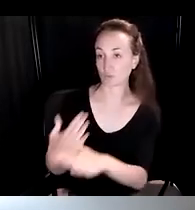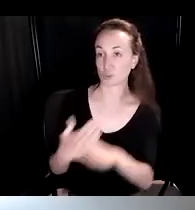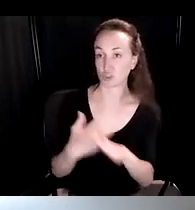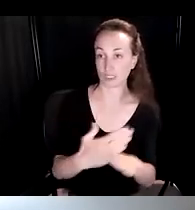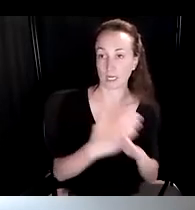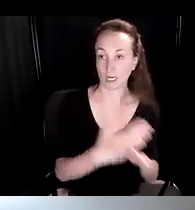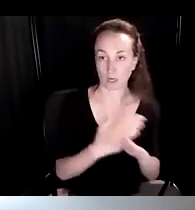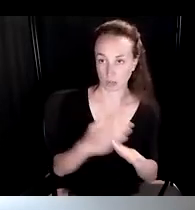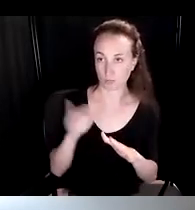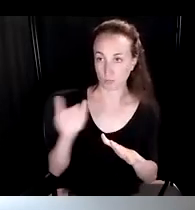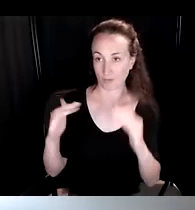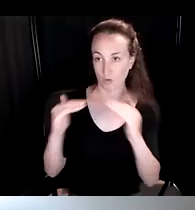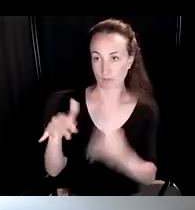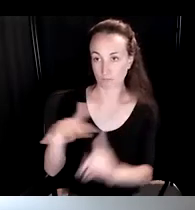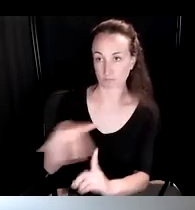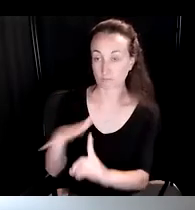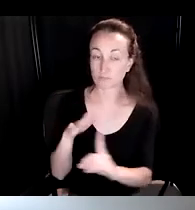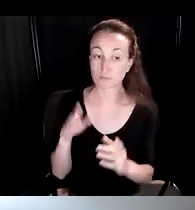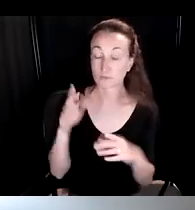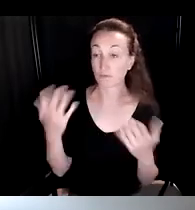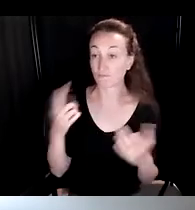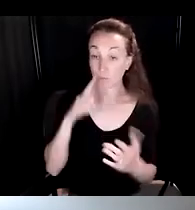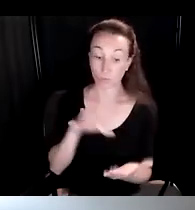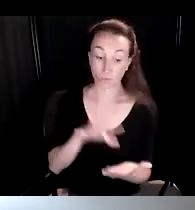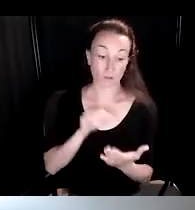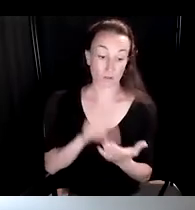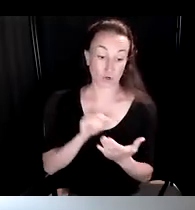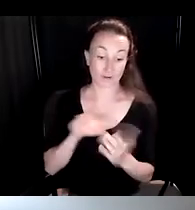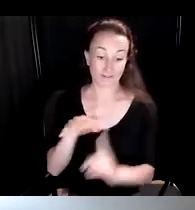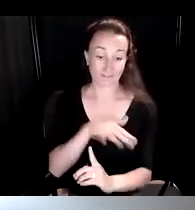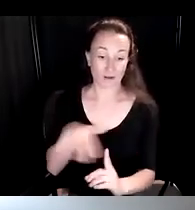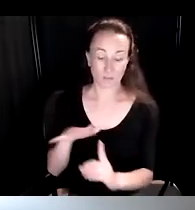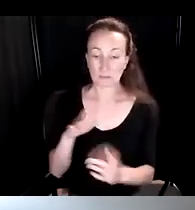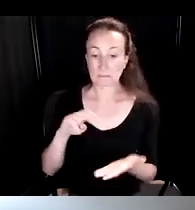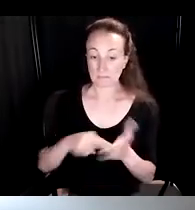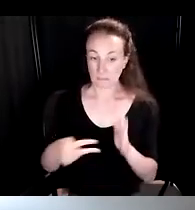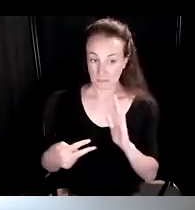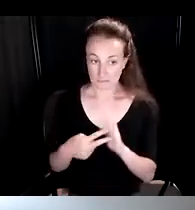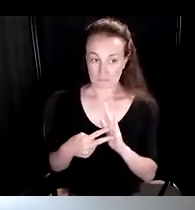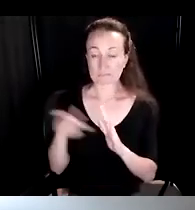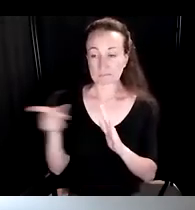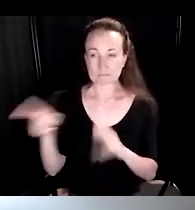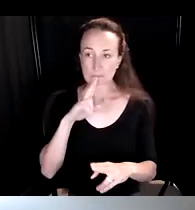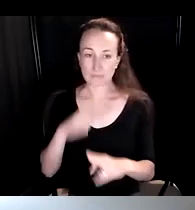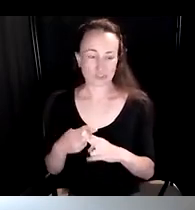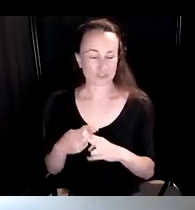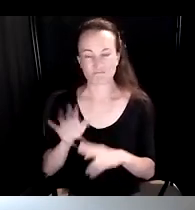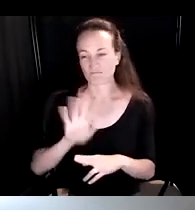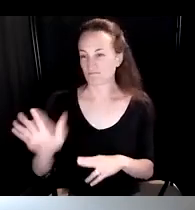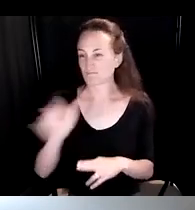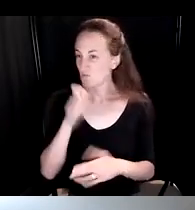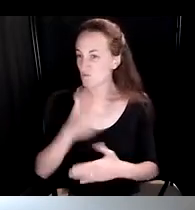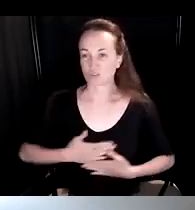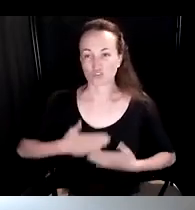Catherine mentioned, in terms of learning environment, a lot of times they mentioned not enjoying this. Some